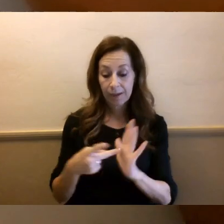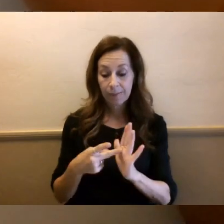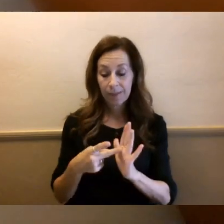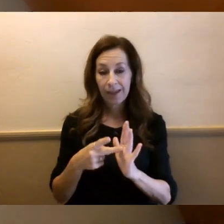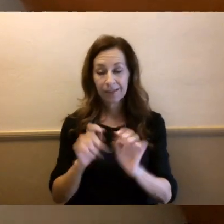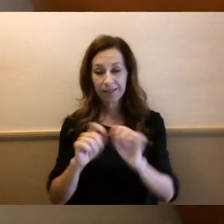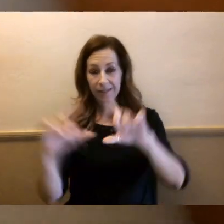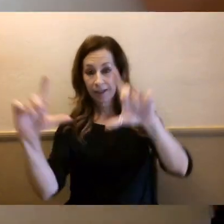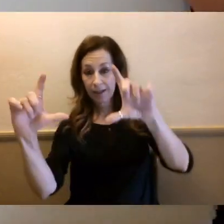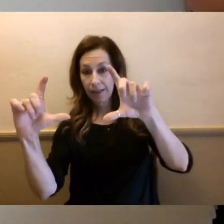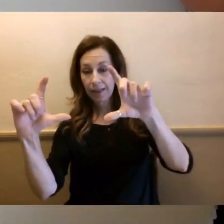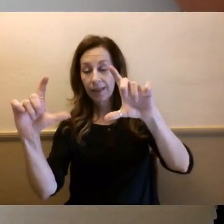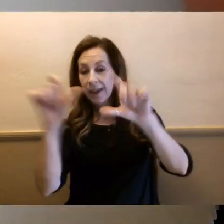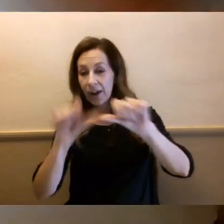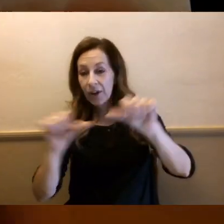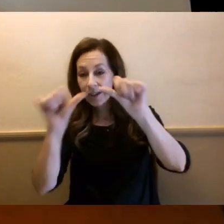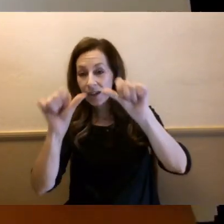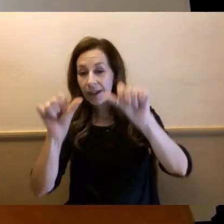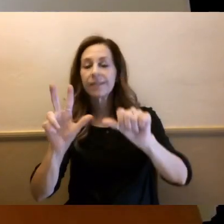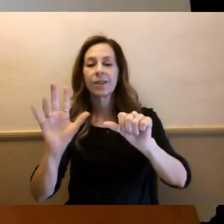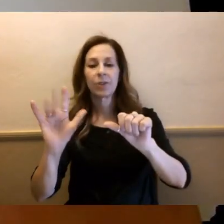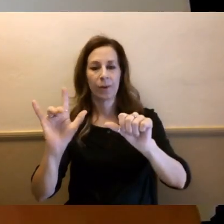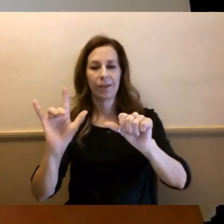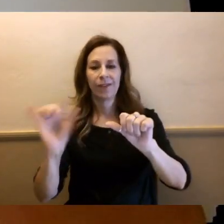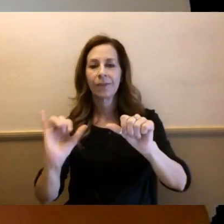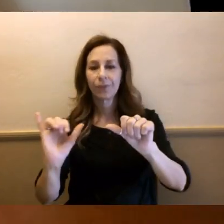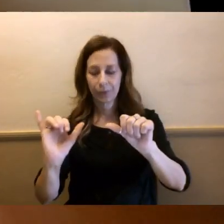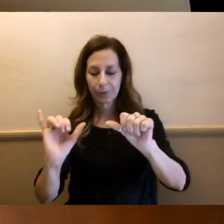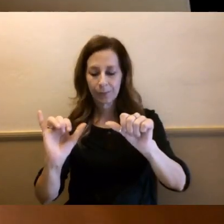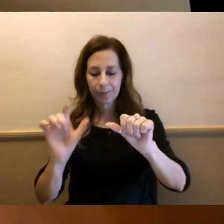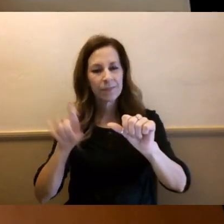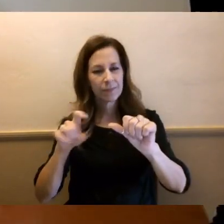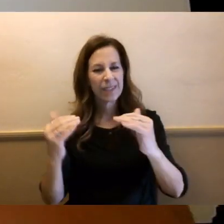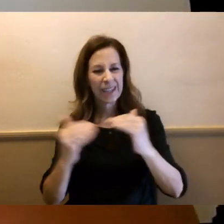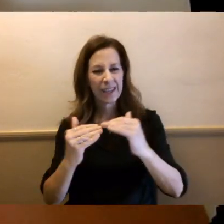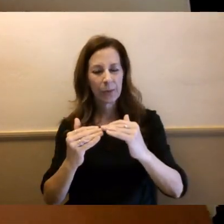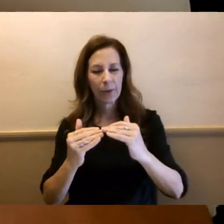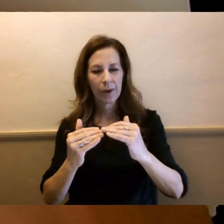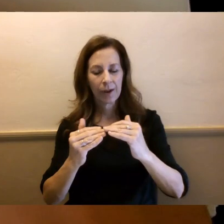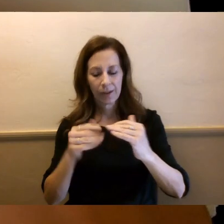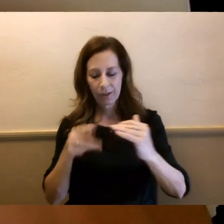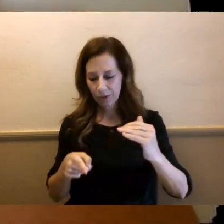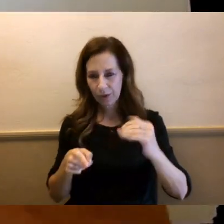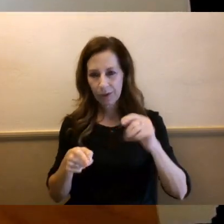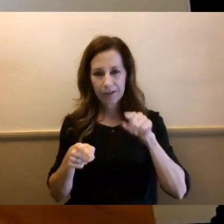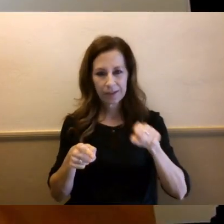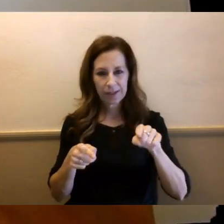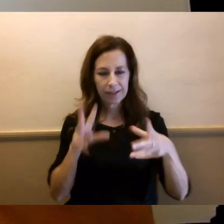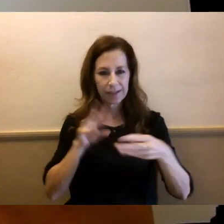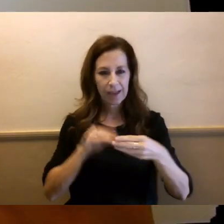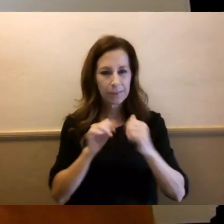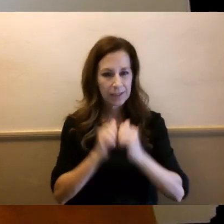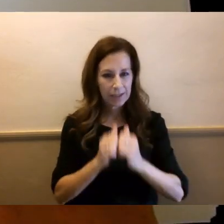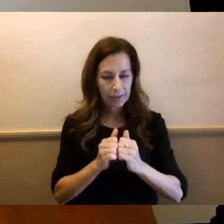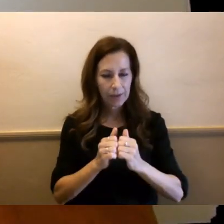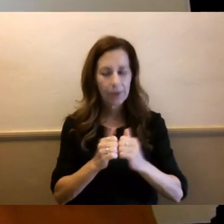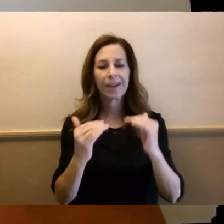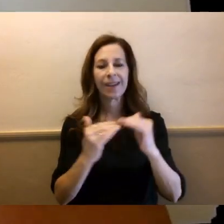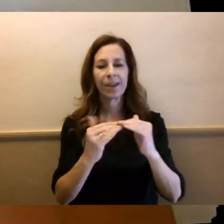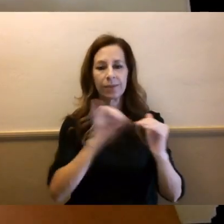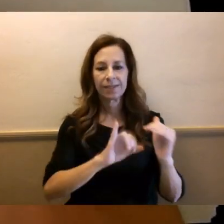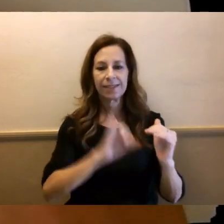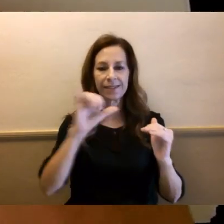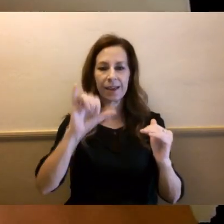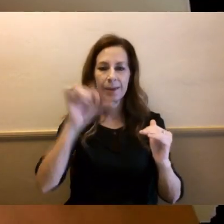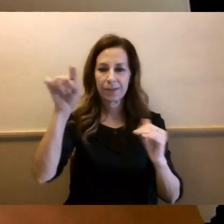means this area is 25, because if I add these together, it should equal the sum of the larger square. The two small squares,